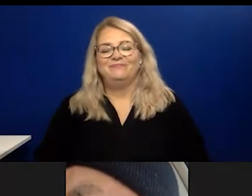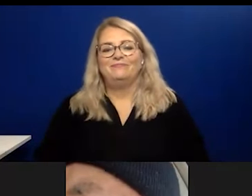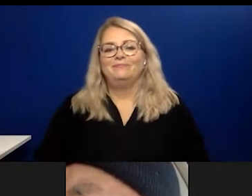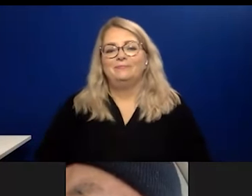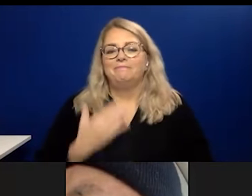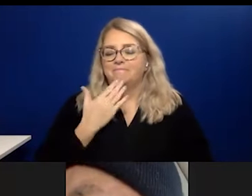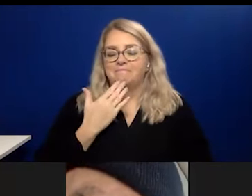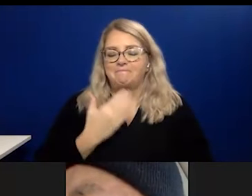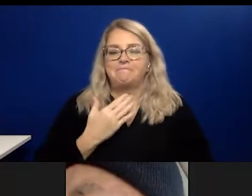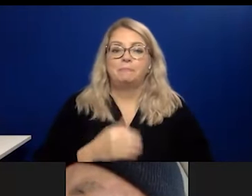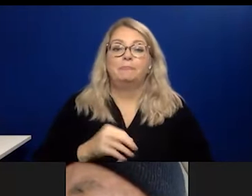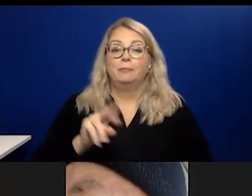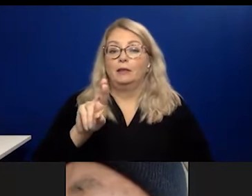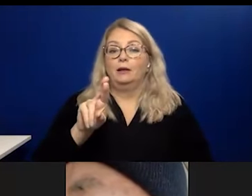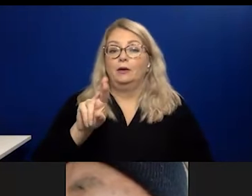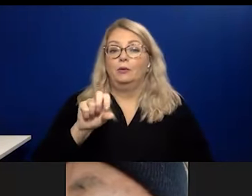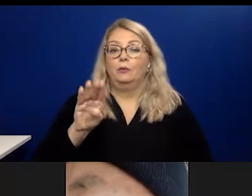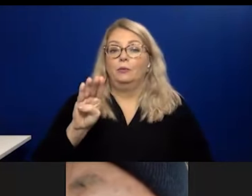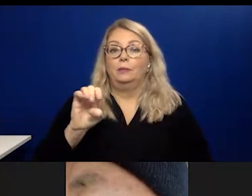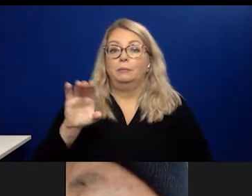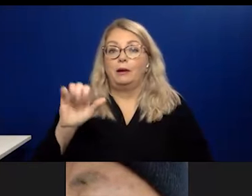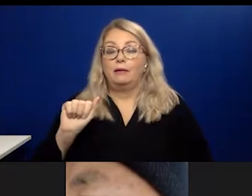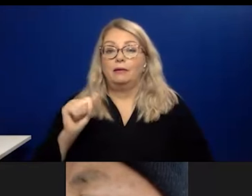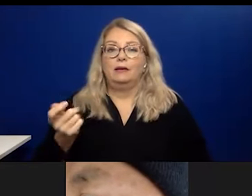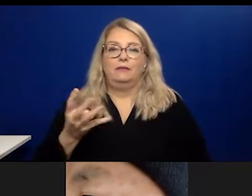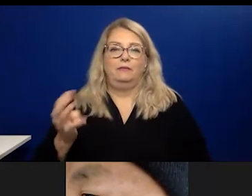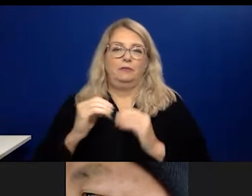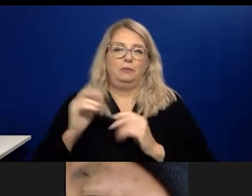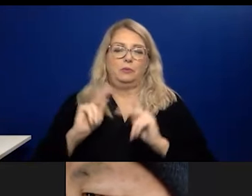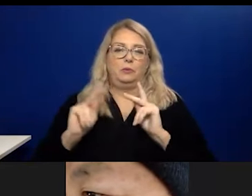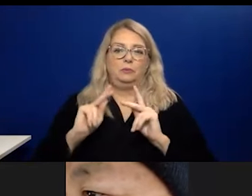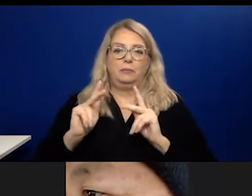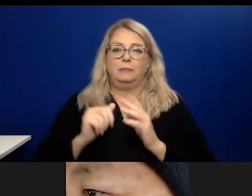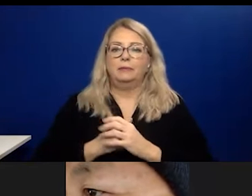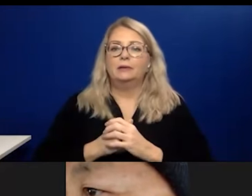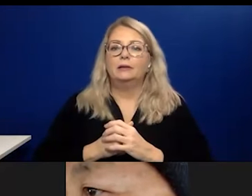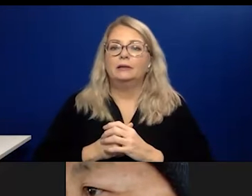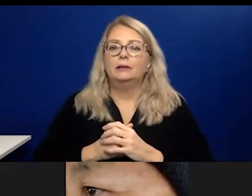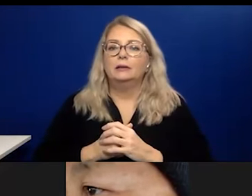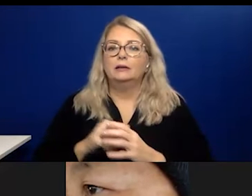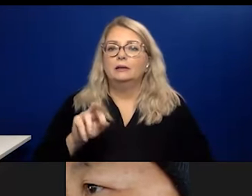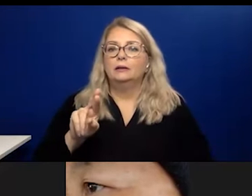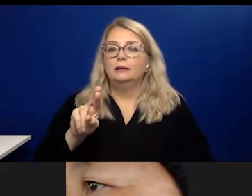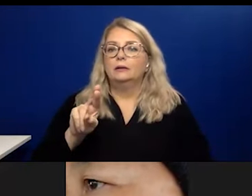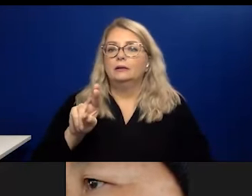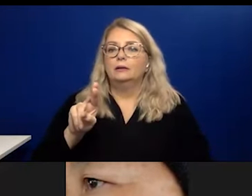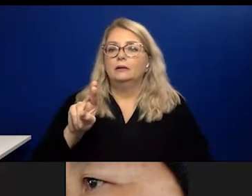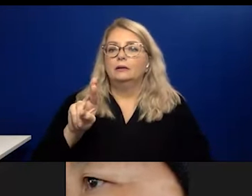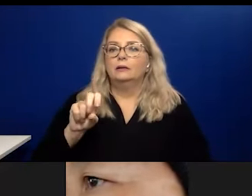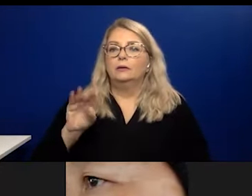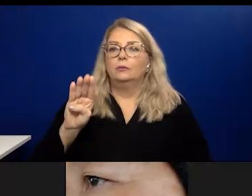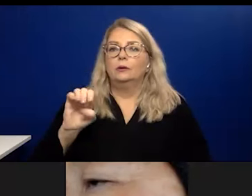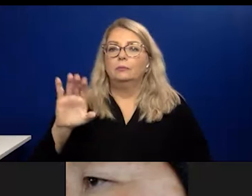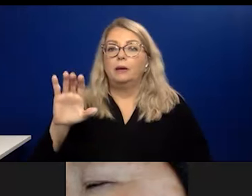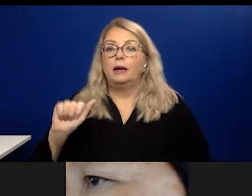you. Is Rebecca there? We have a few more people and then we'll get started. Rebecca, so you can call Rebecca and Nelson. Rebecca Nelson. Oh,